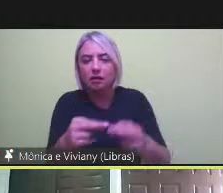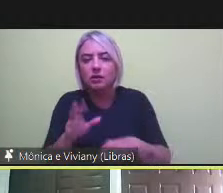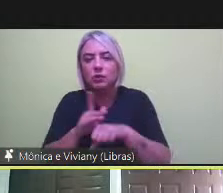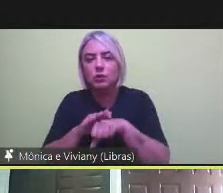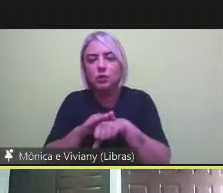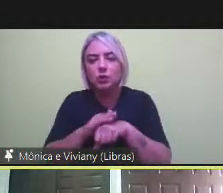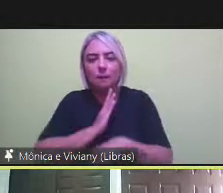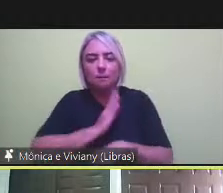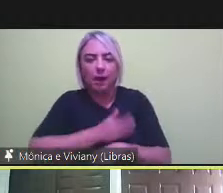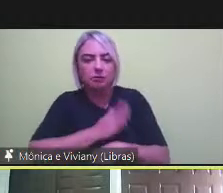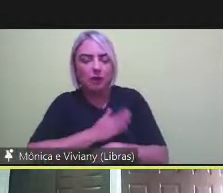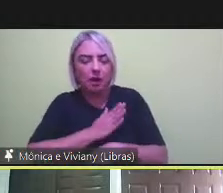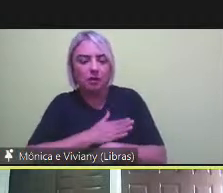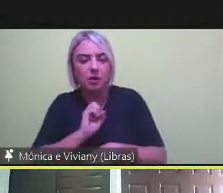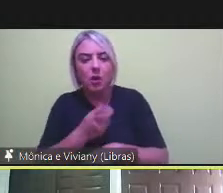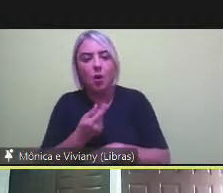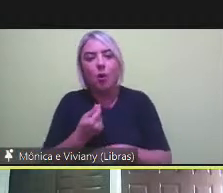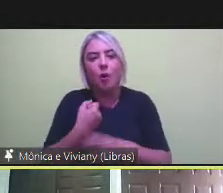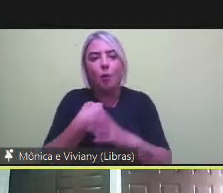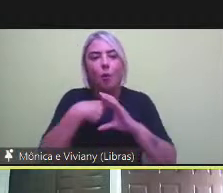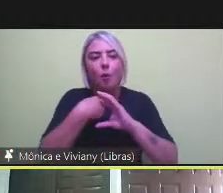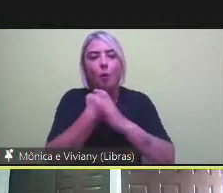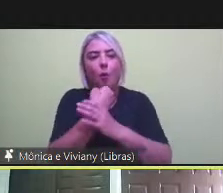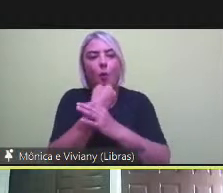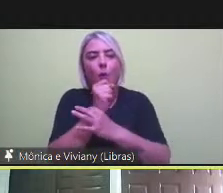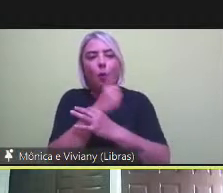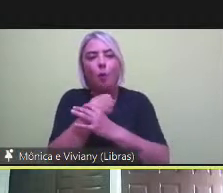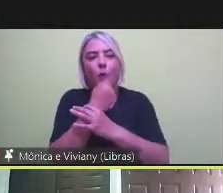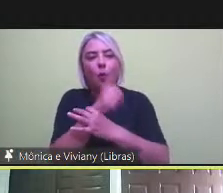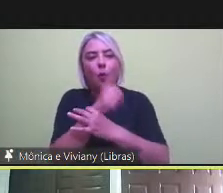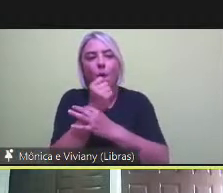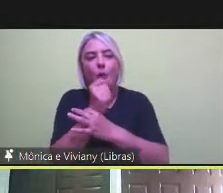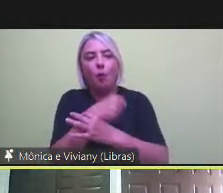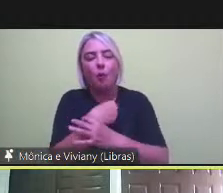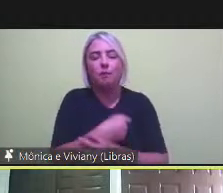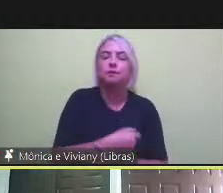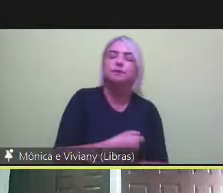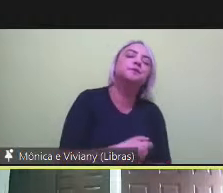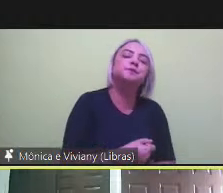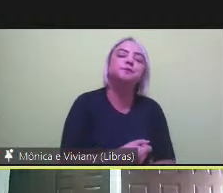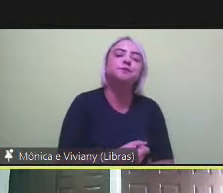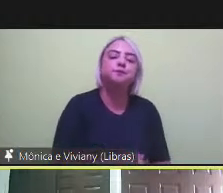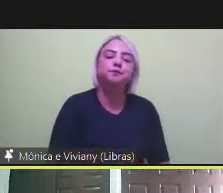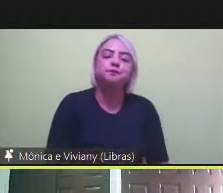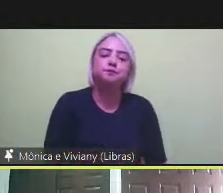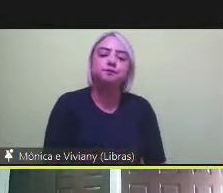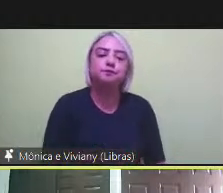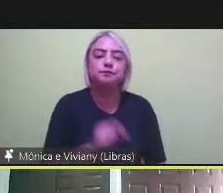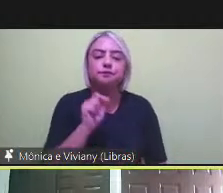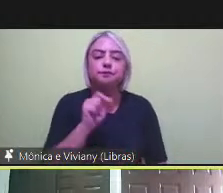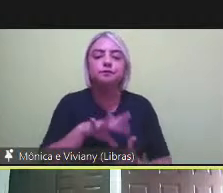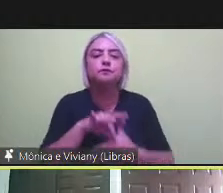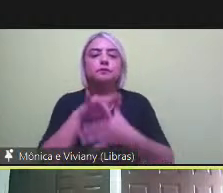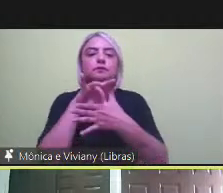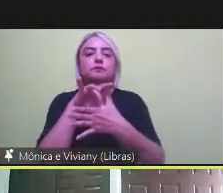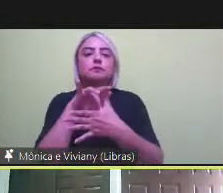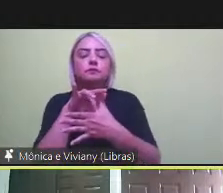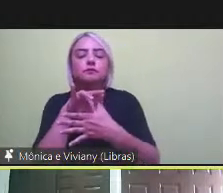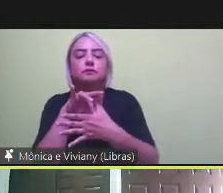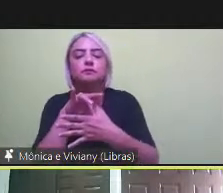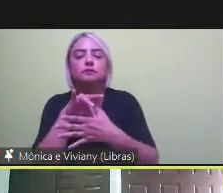for example. All right, and the chronic disease self-management leaders were trained in